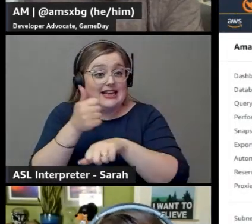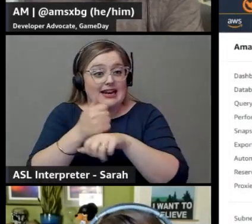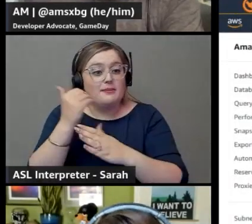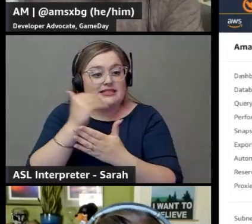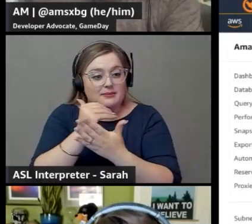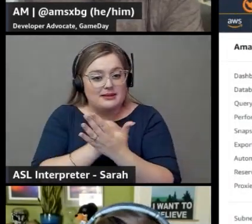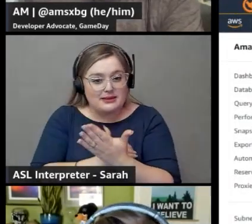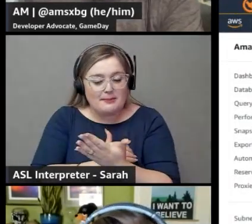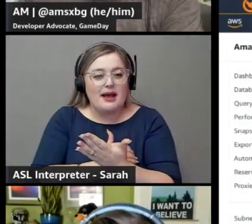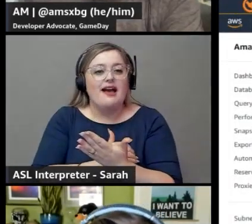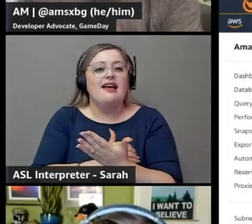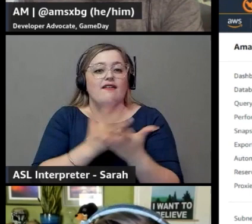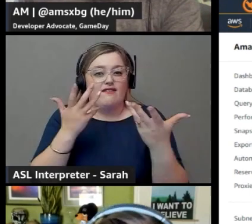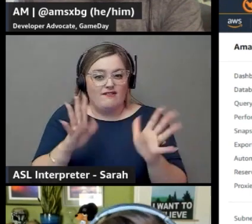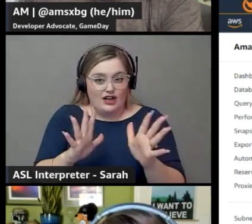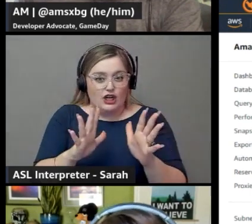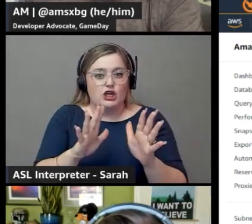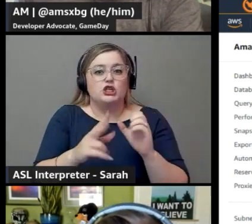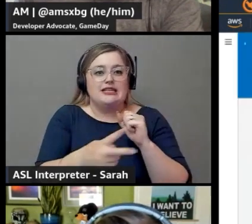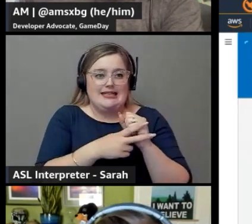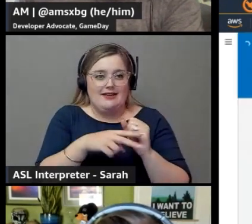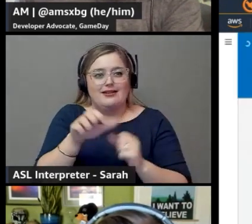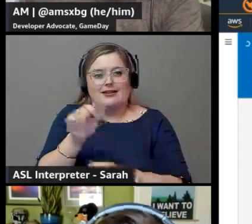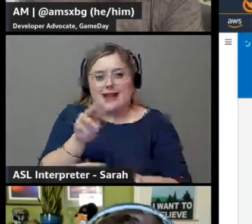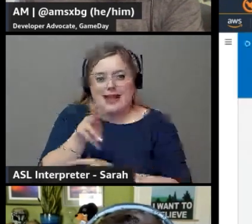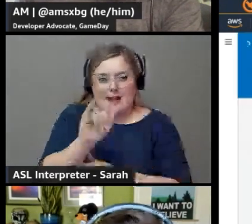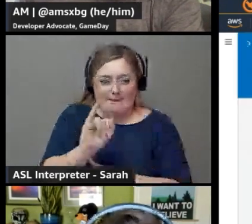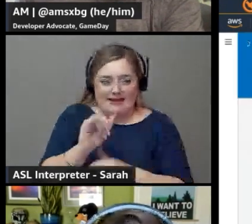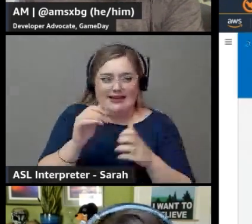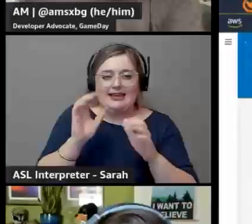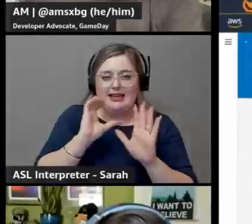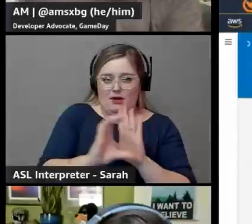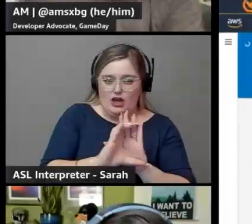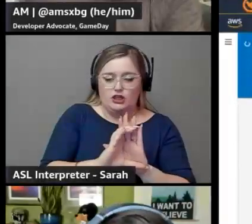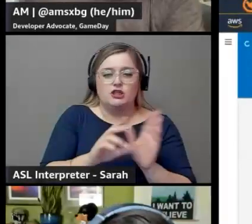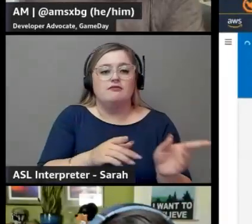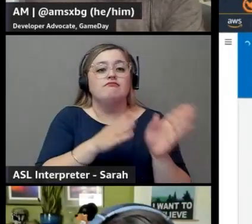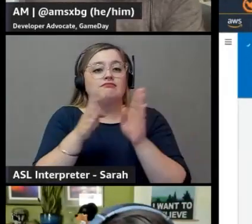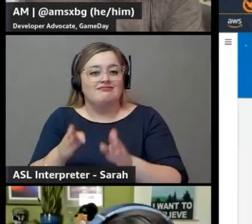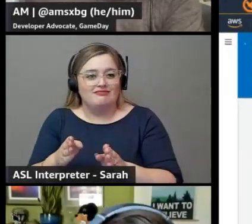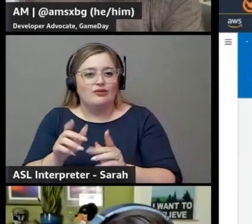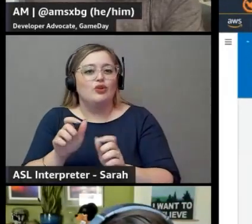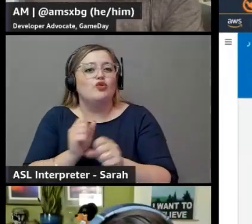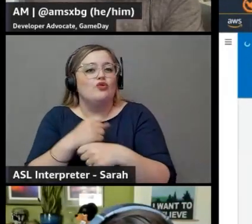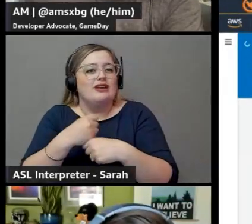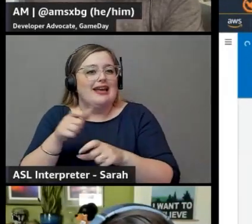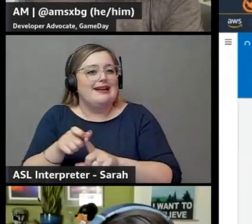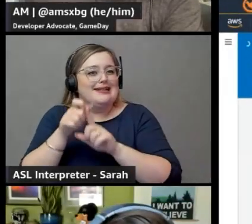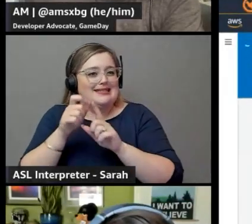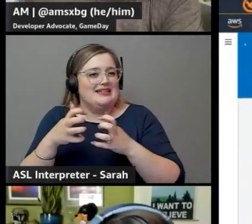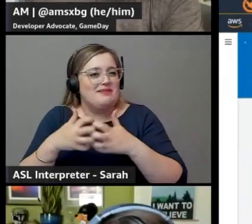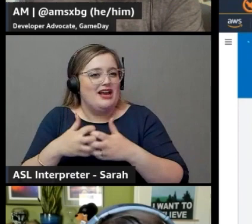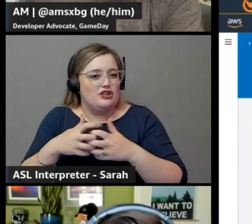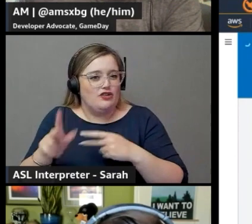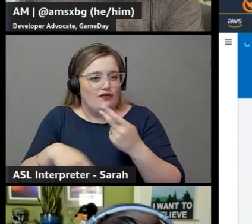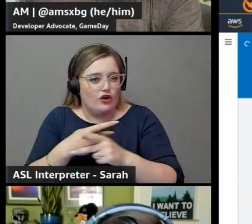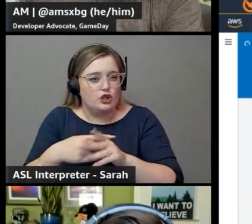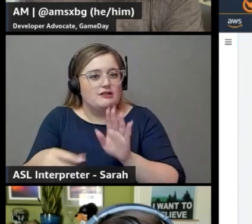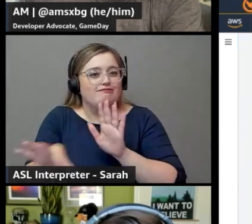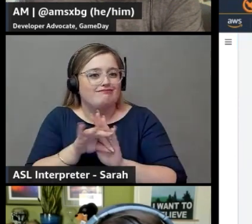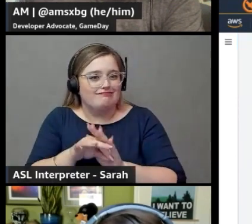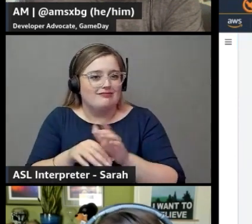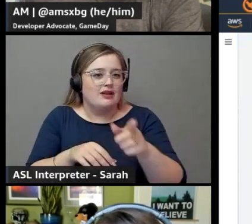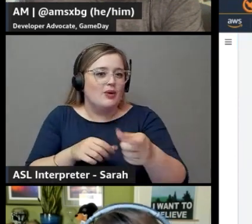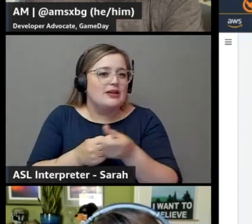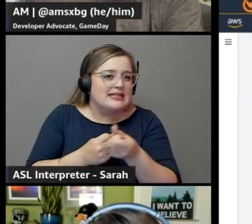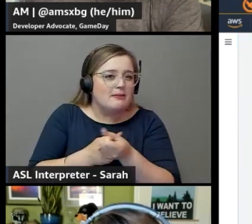AMI and you've saved it as an AMI image, you just can go into create custom engine version, and then you can choose, as you see, we can support Oracle